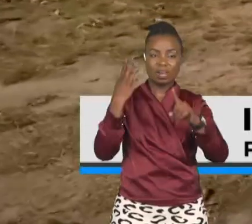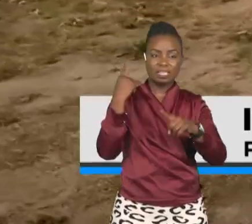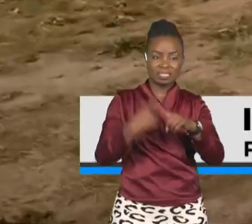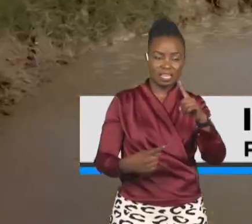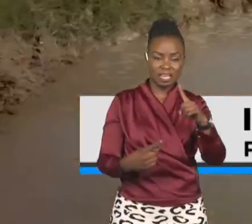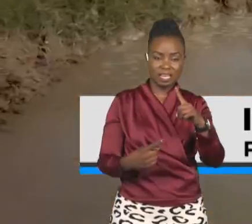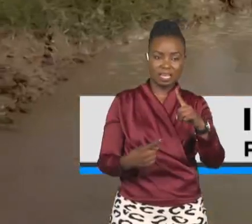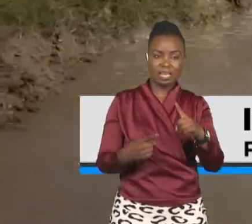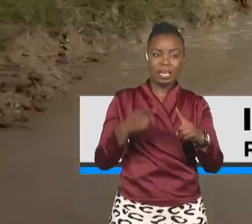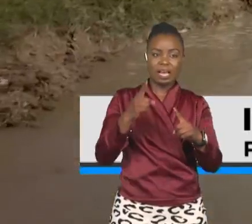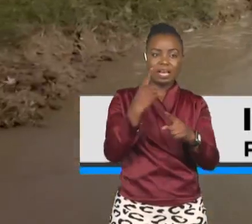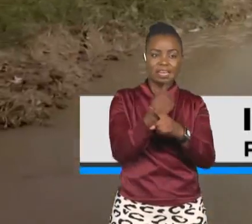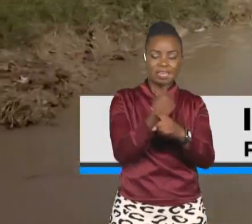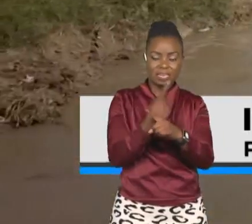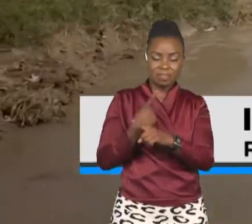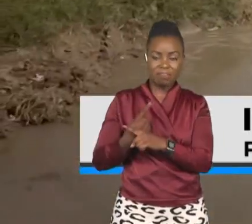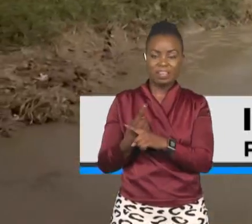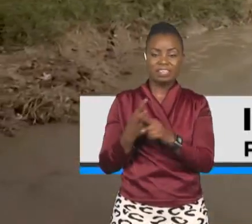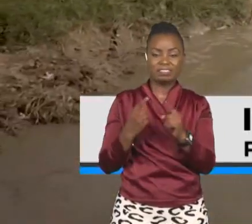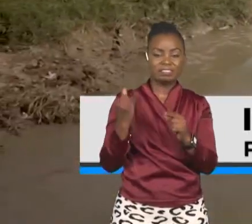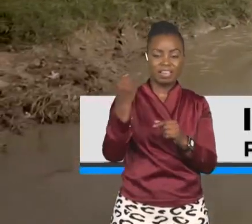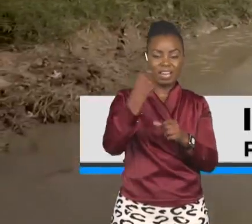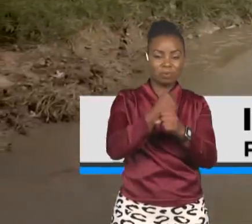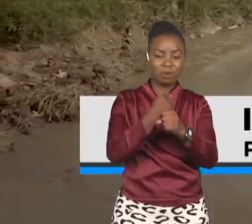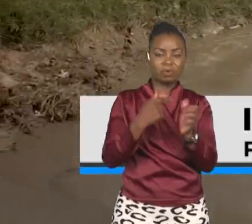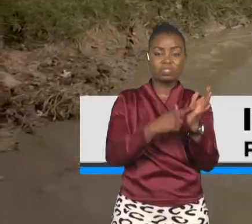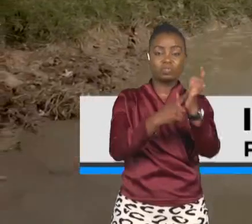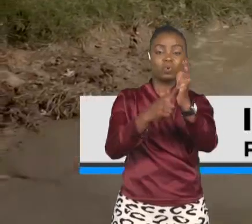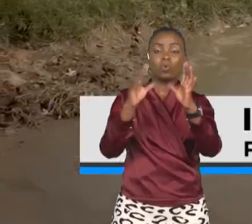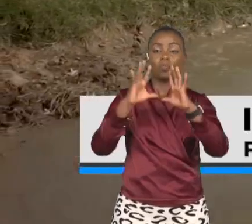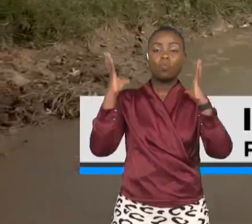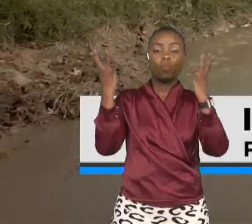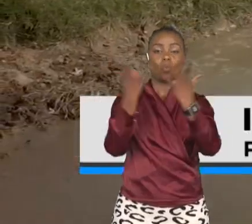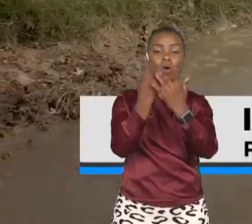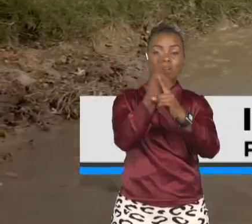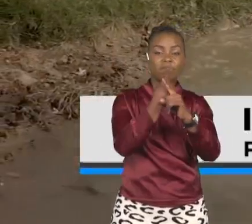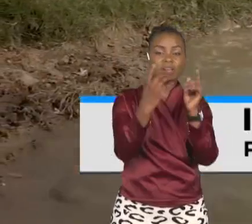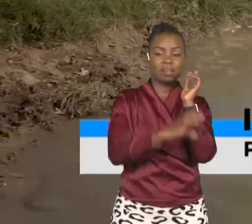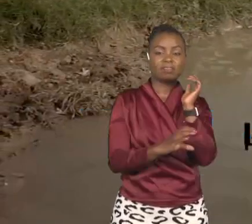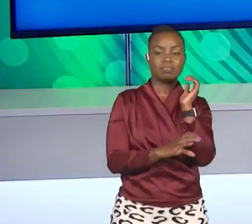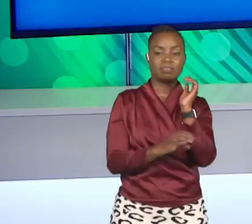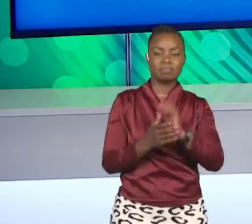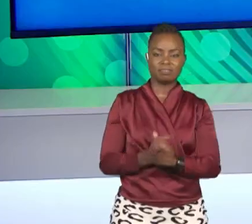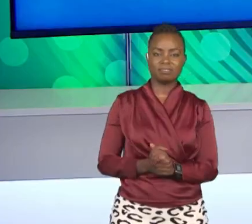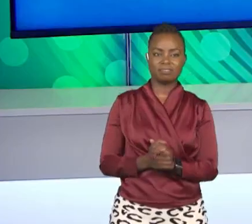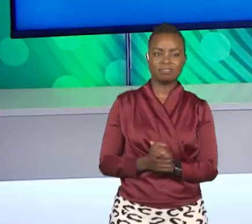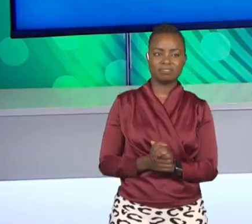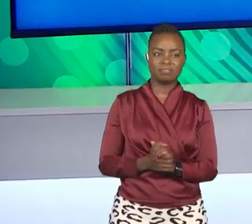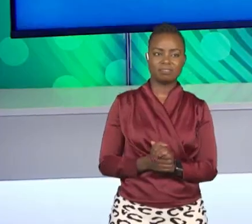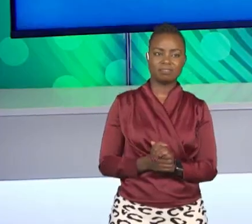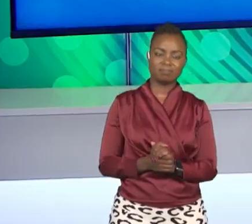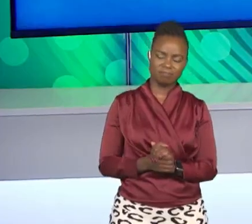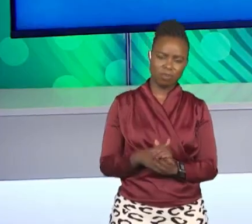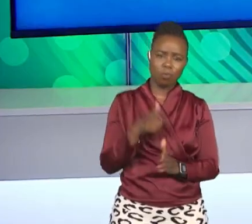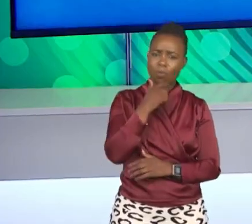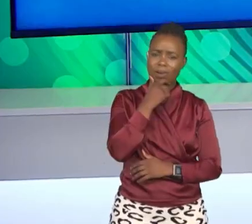exhibition. Her pieces were shown in South Africa, the UK, France, Germany, and the Netherlands. wonders will